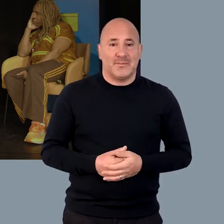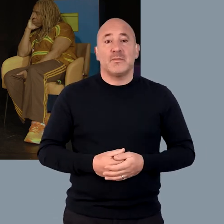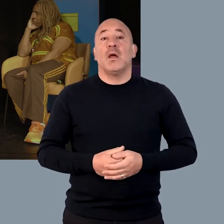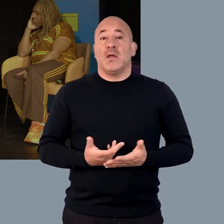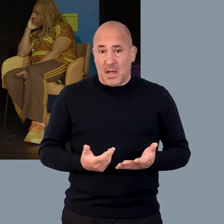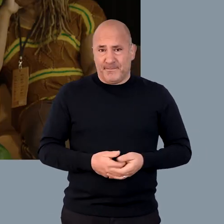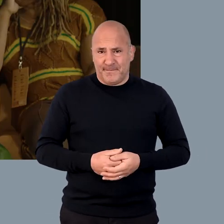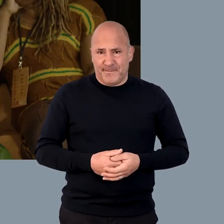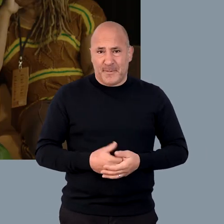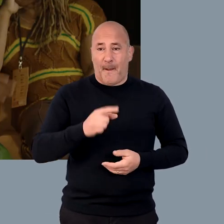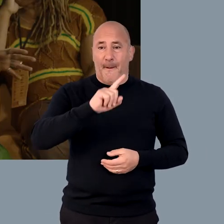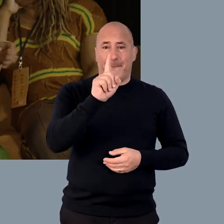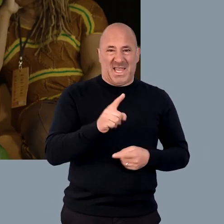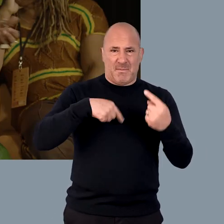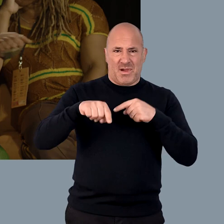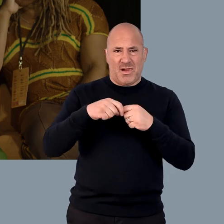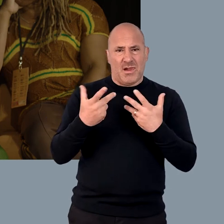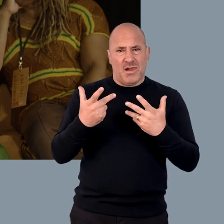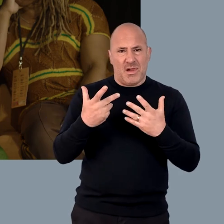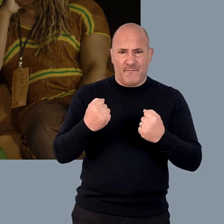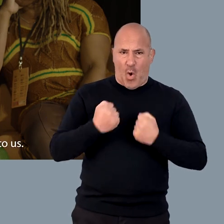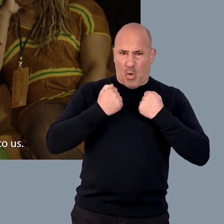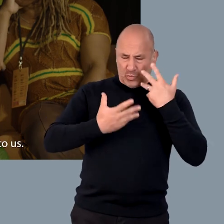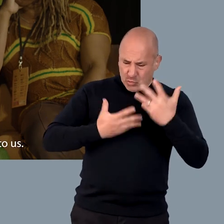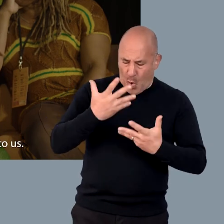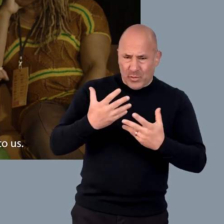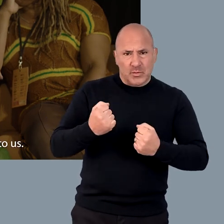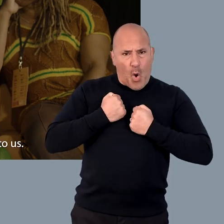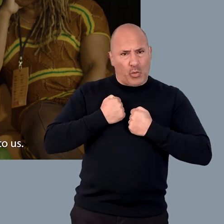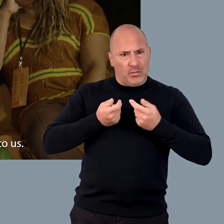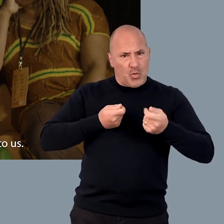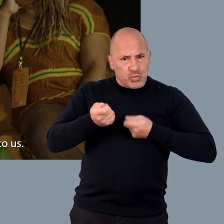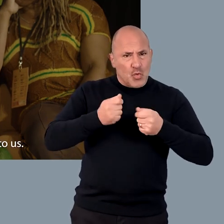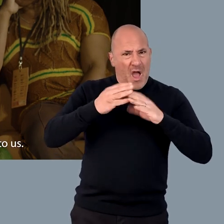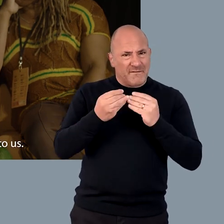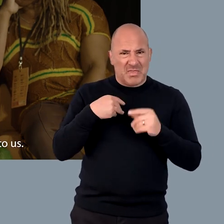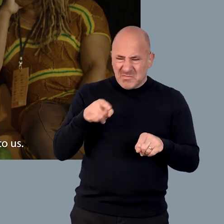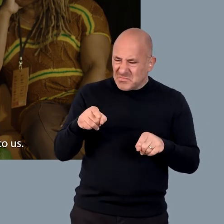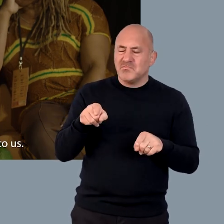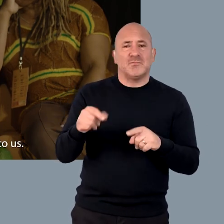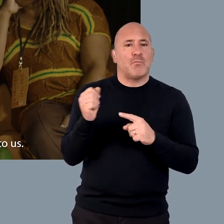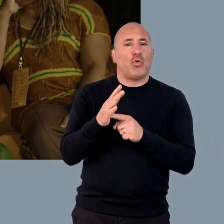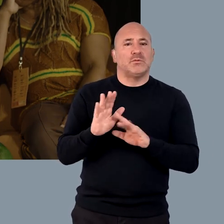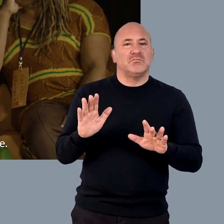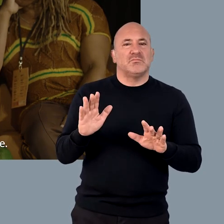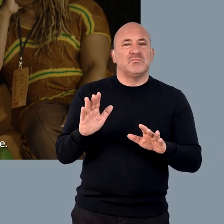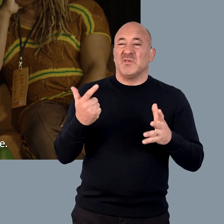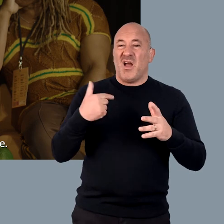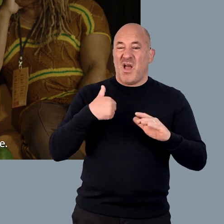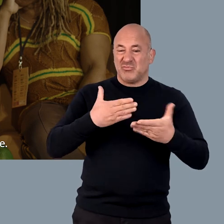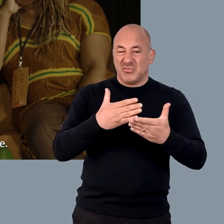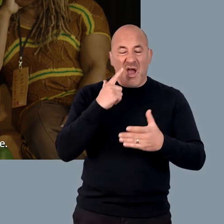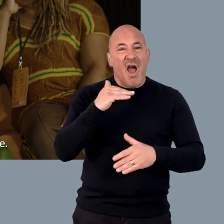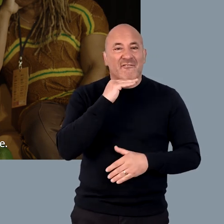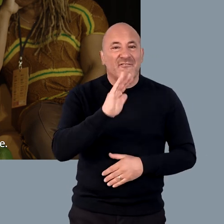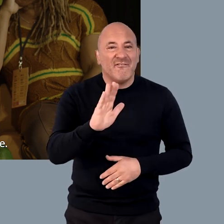Yeah, so yeah, people having control and ownership of their own stories is something that I think is very important to us. I think that's enough